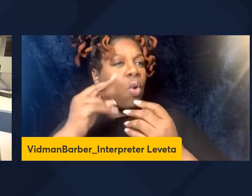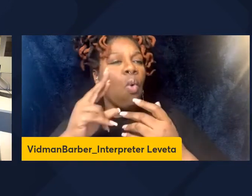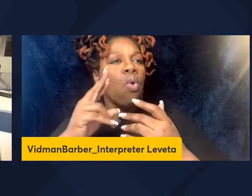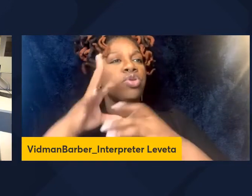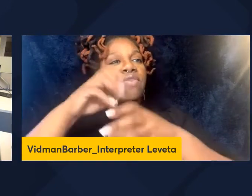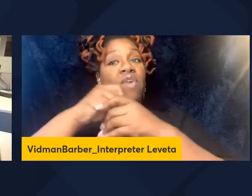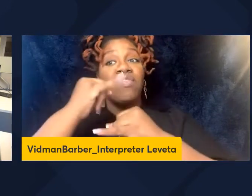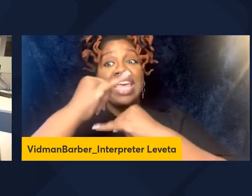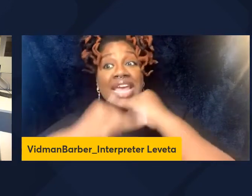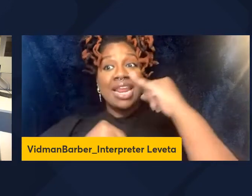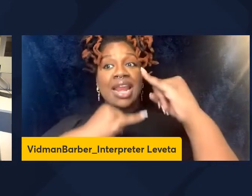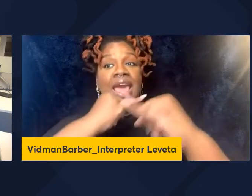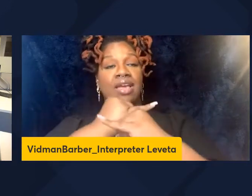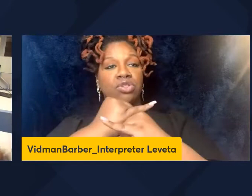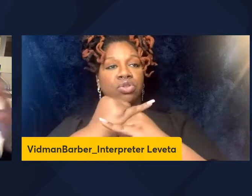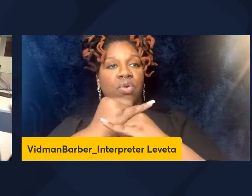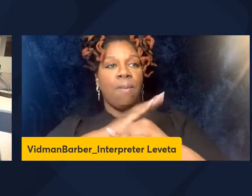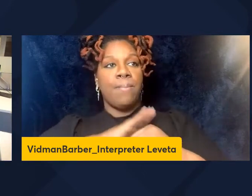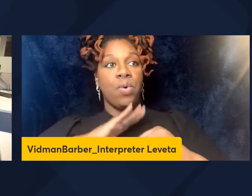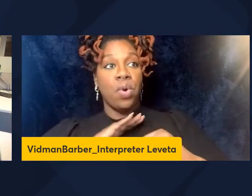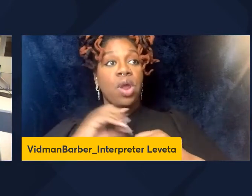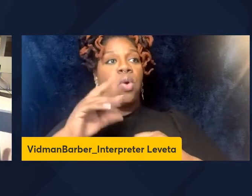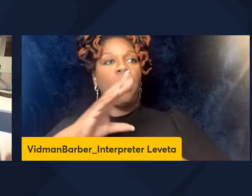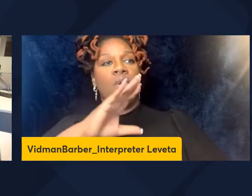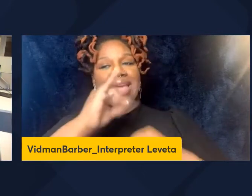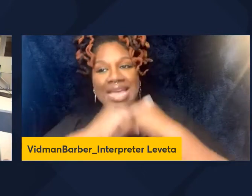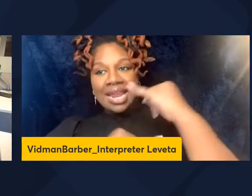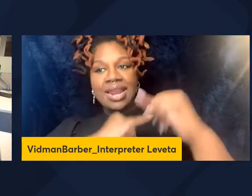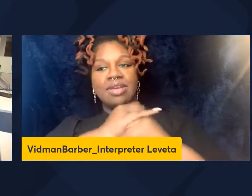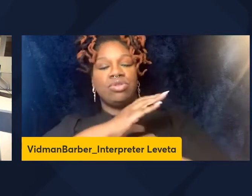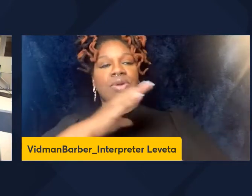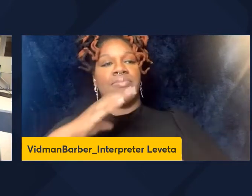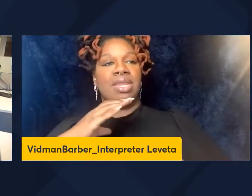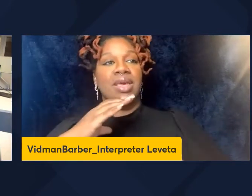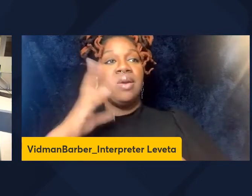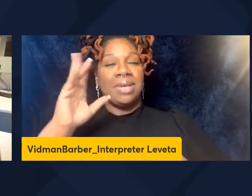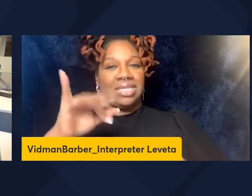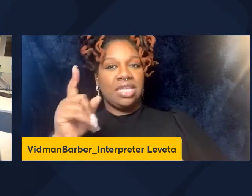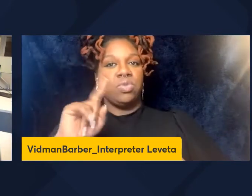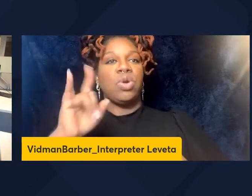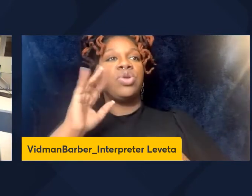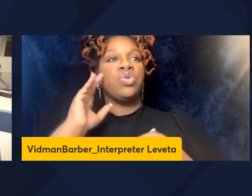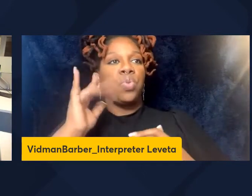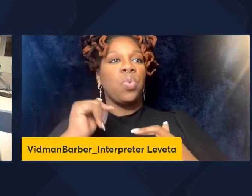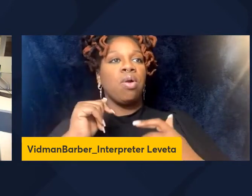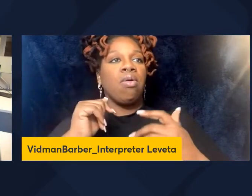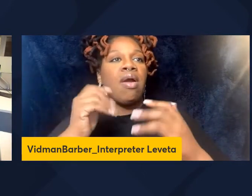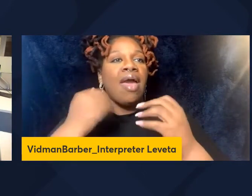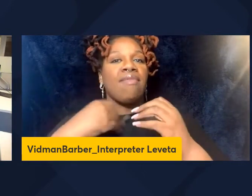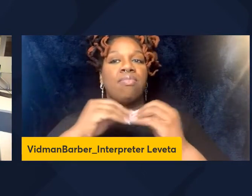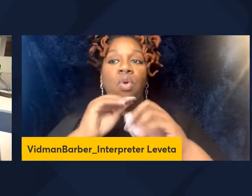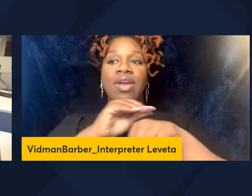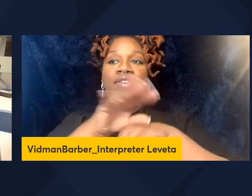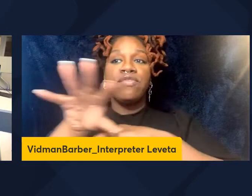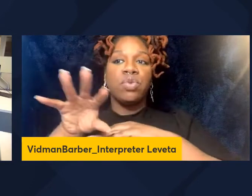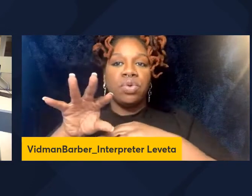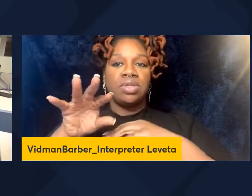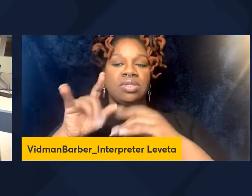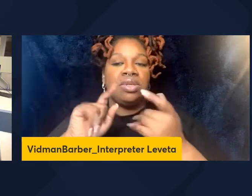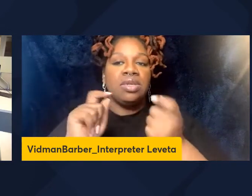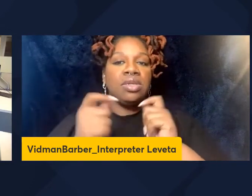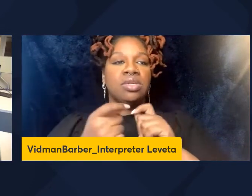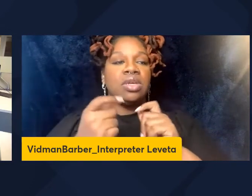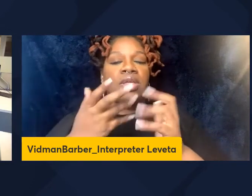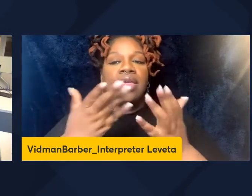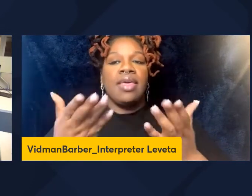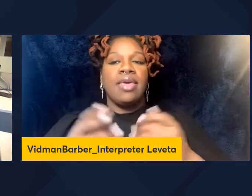boards or committees? Because that really is where you're going to be able to scale things. And what's even more important than that is not just